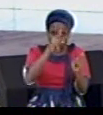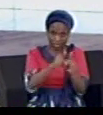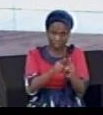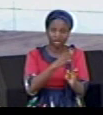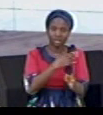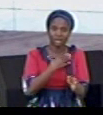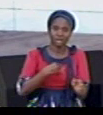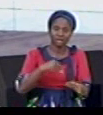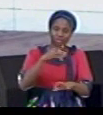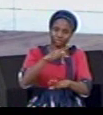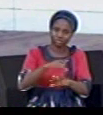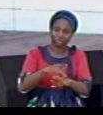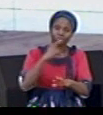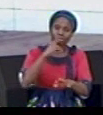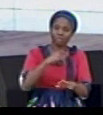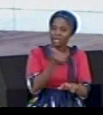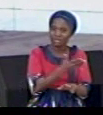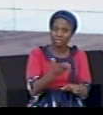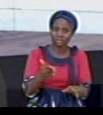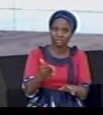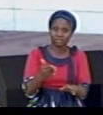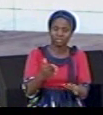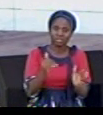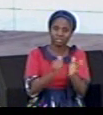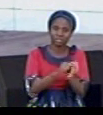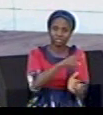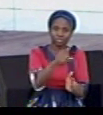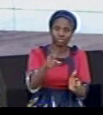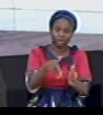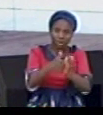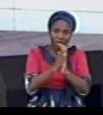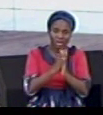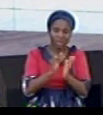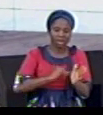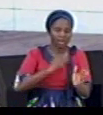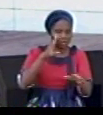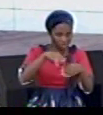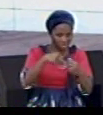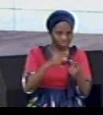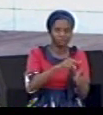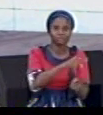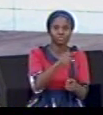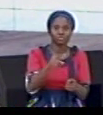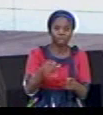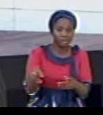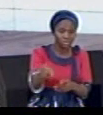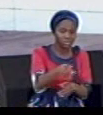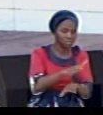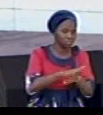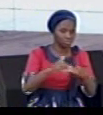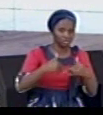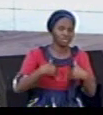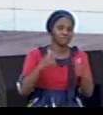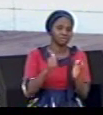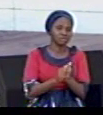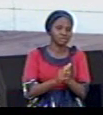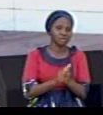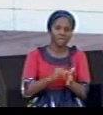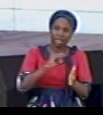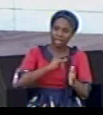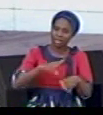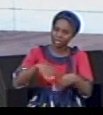you ask, I will give it to you. Did it have that? I give you my name,